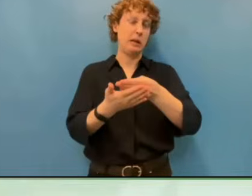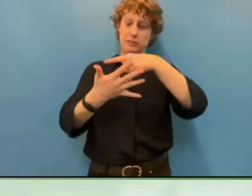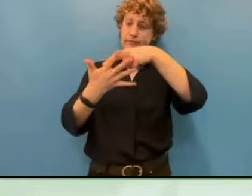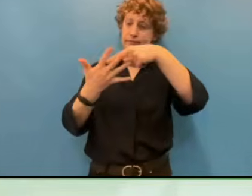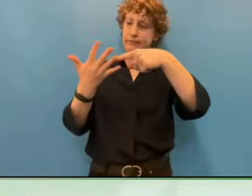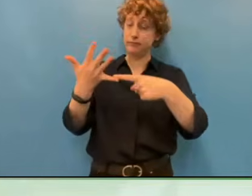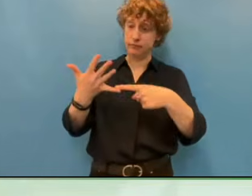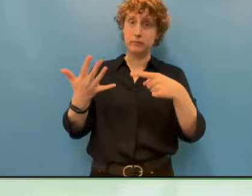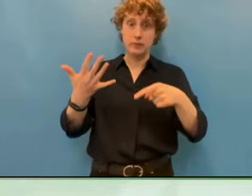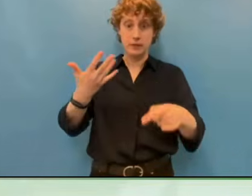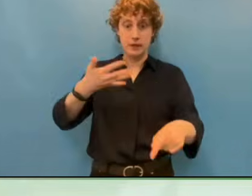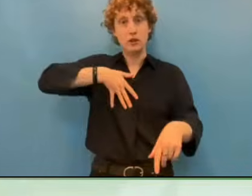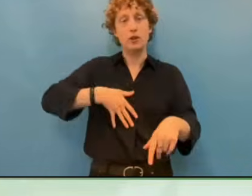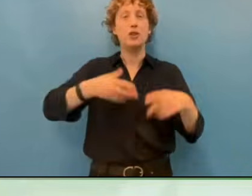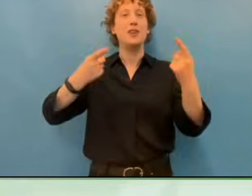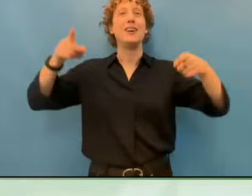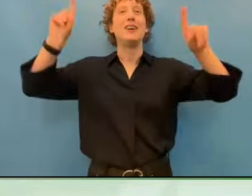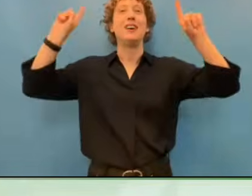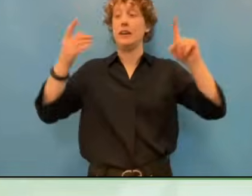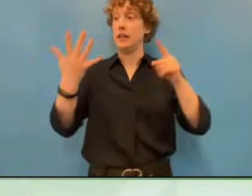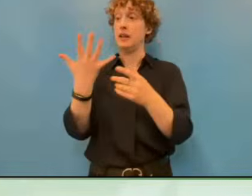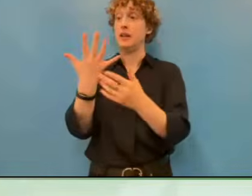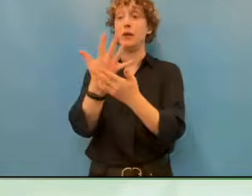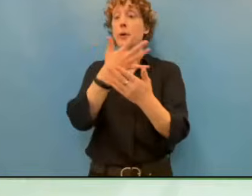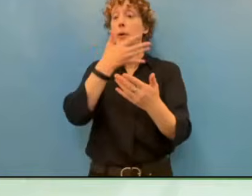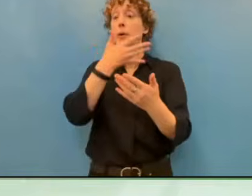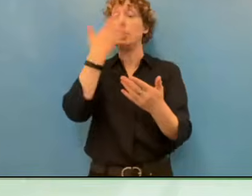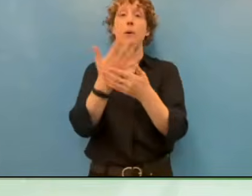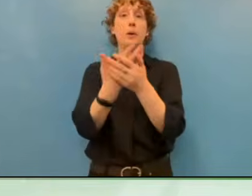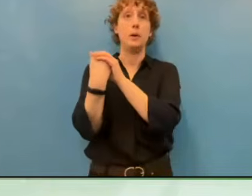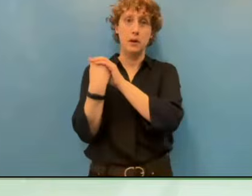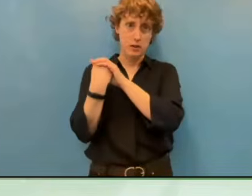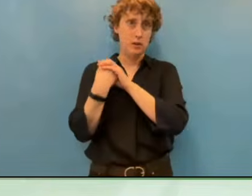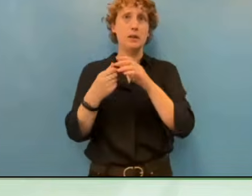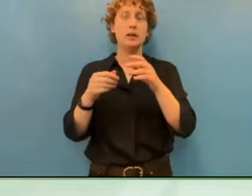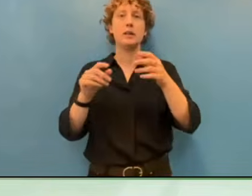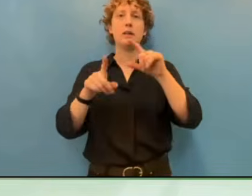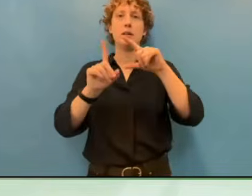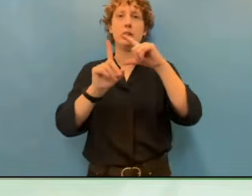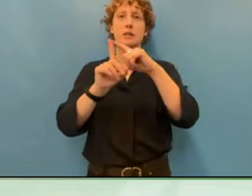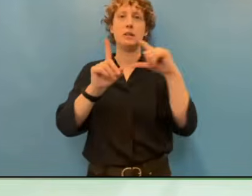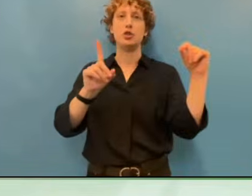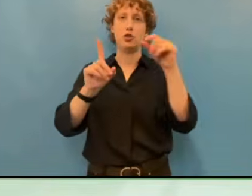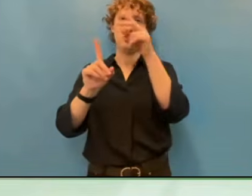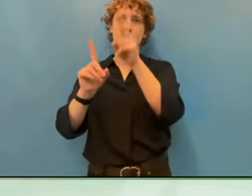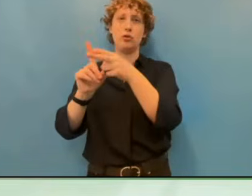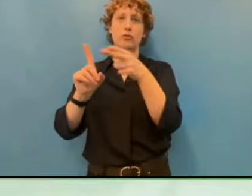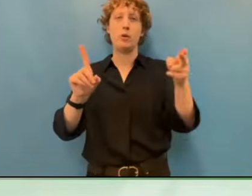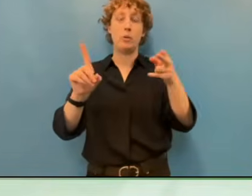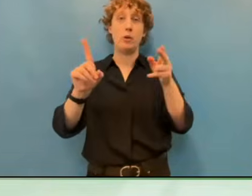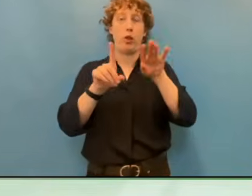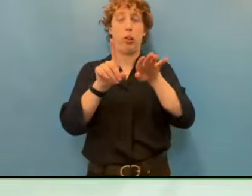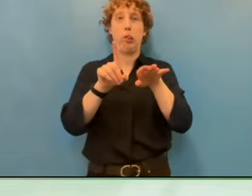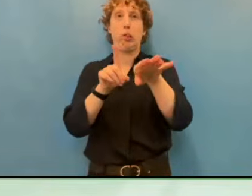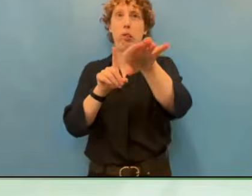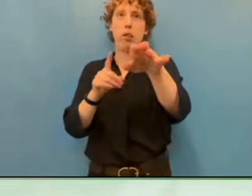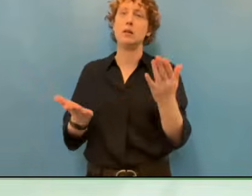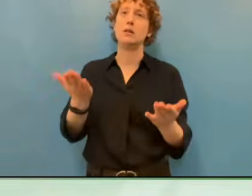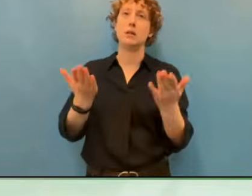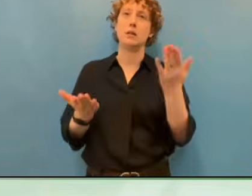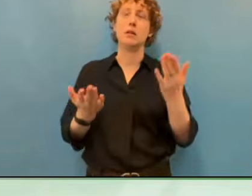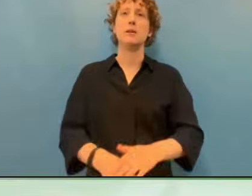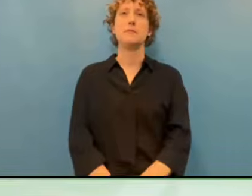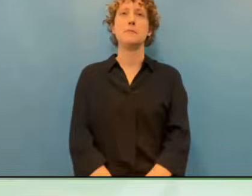that will make or break how well the digital euro performs. To challenge a little bit, what of